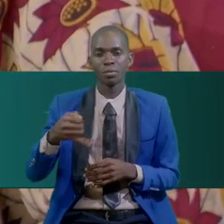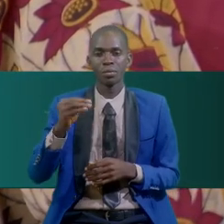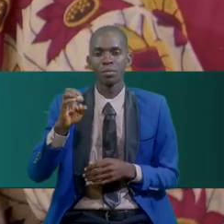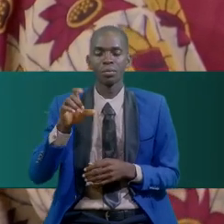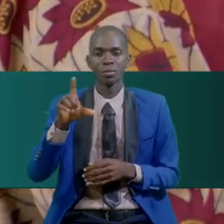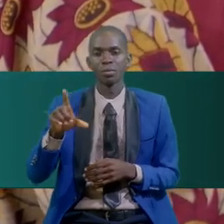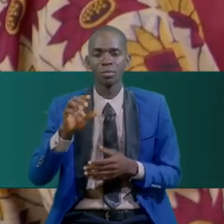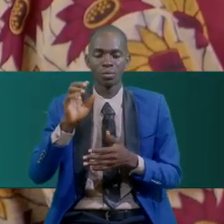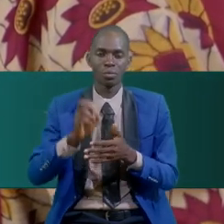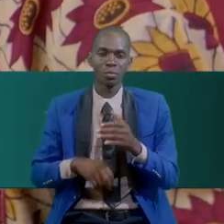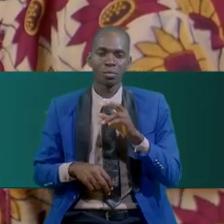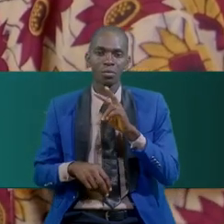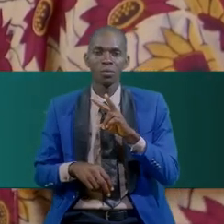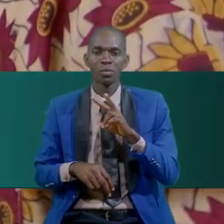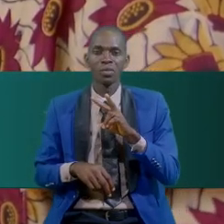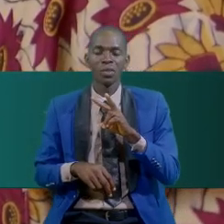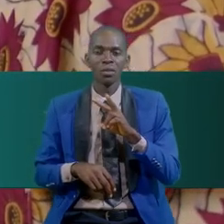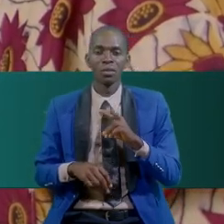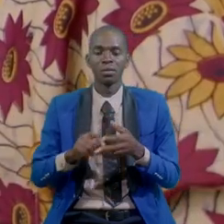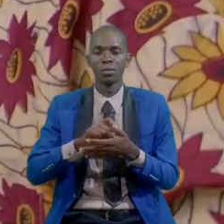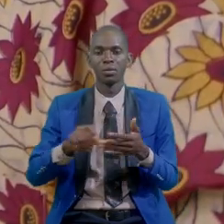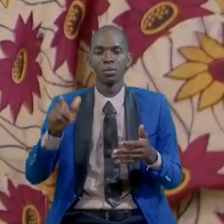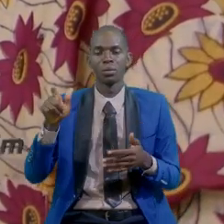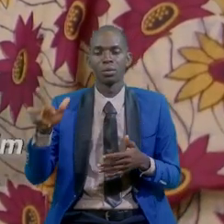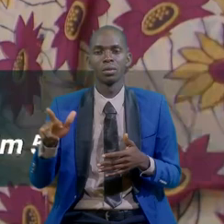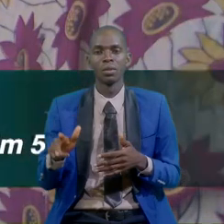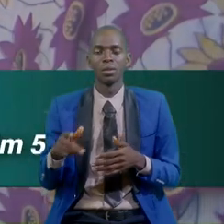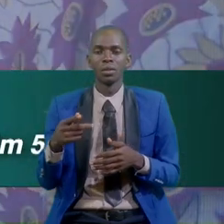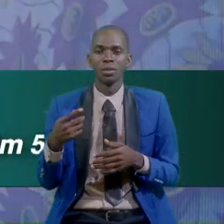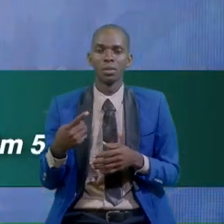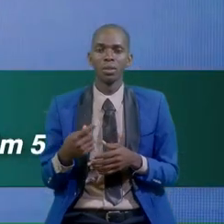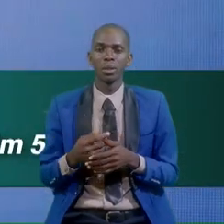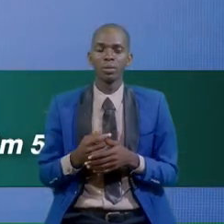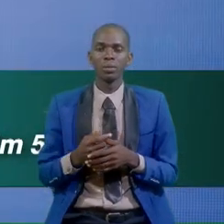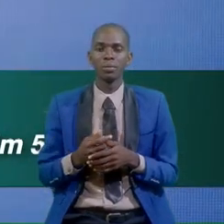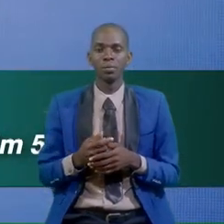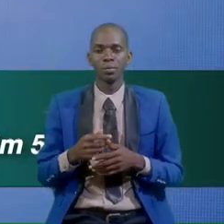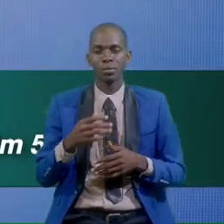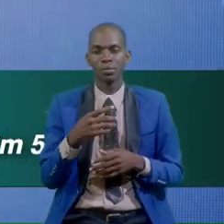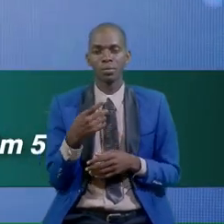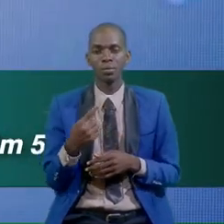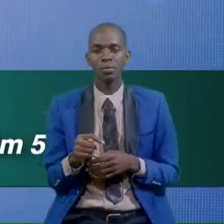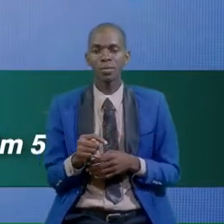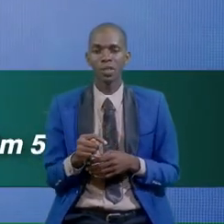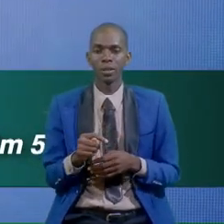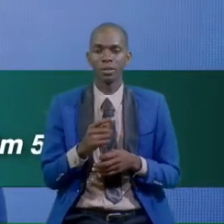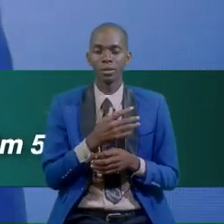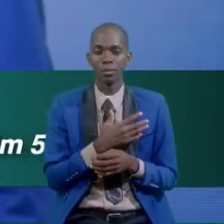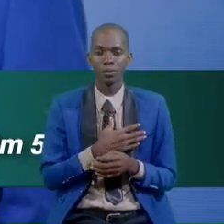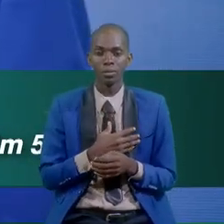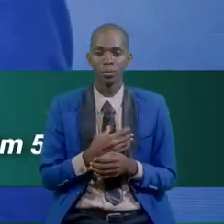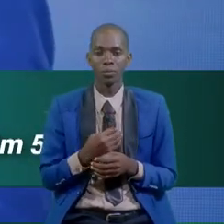2, reading from verse 23. Be glad then, ye children of Zion,